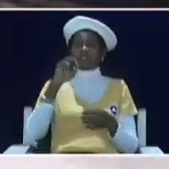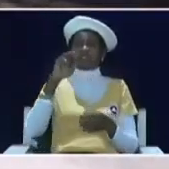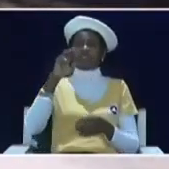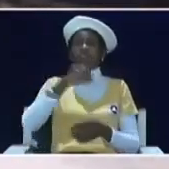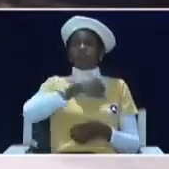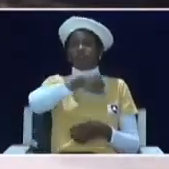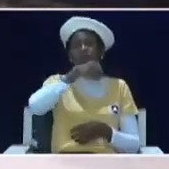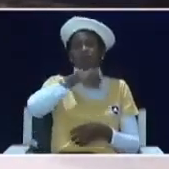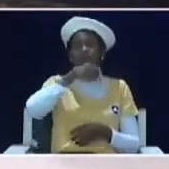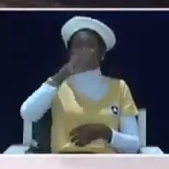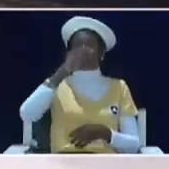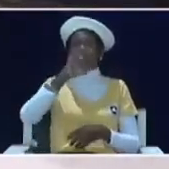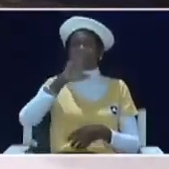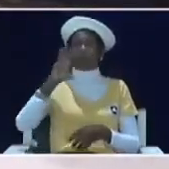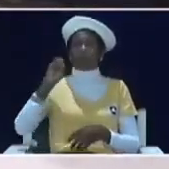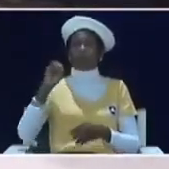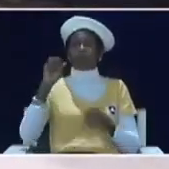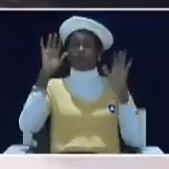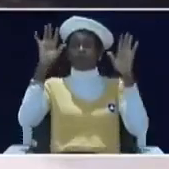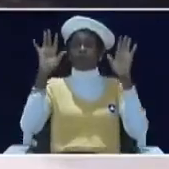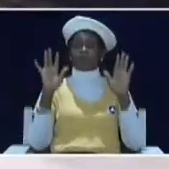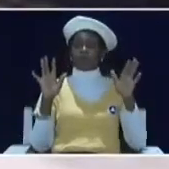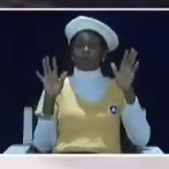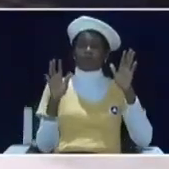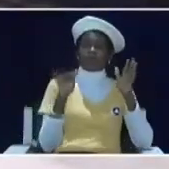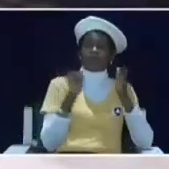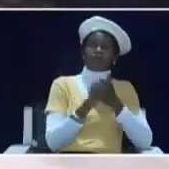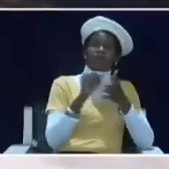transplant. Miraculously,